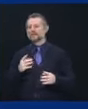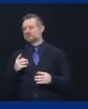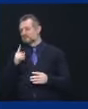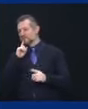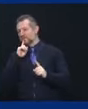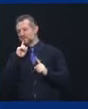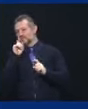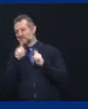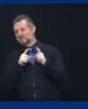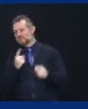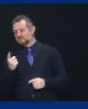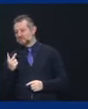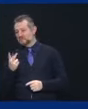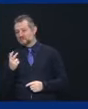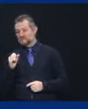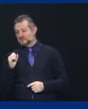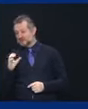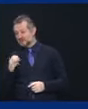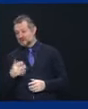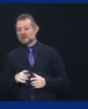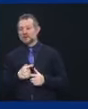roster.